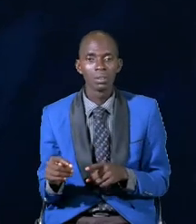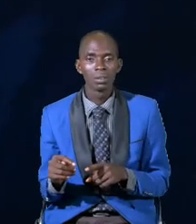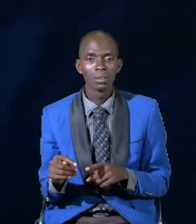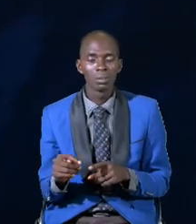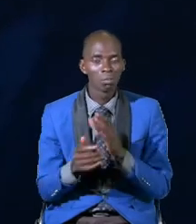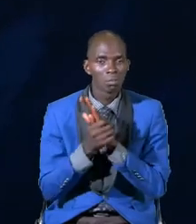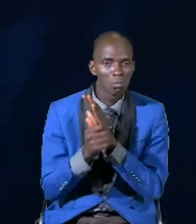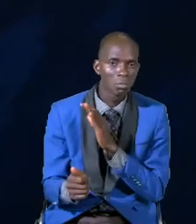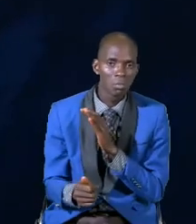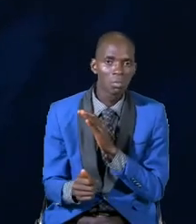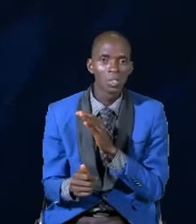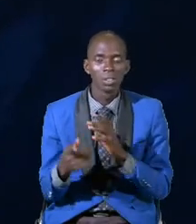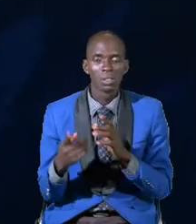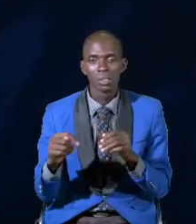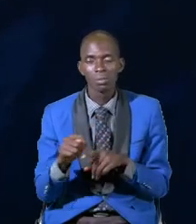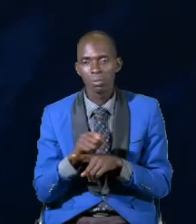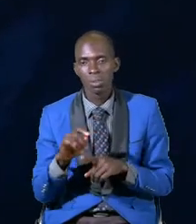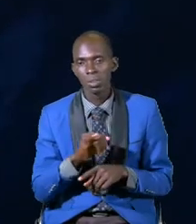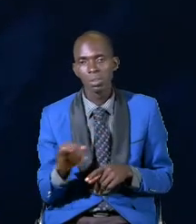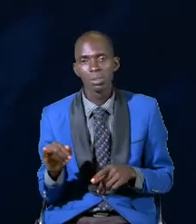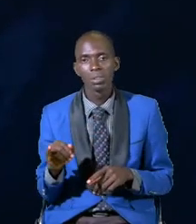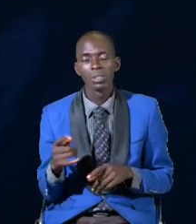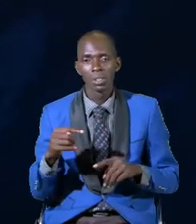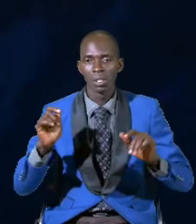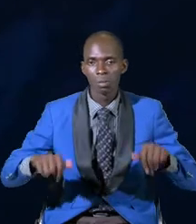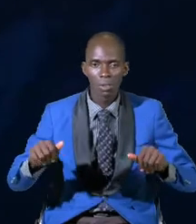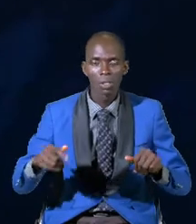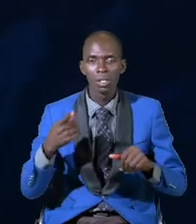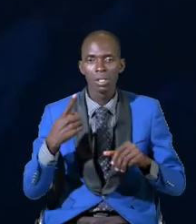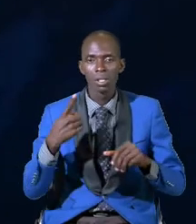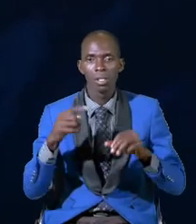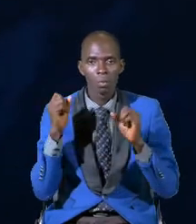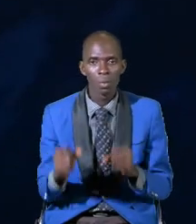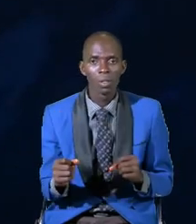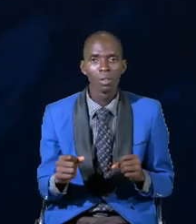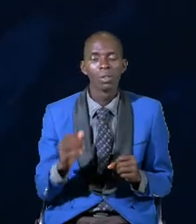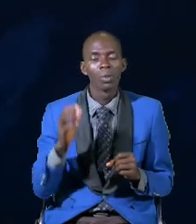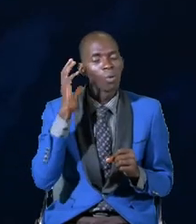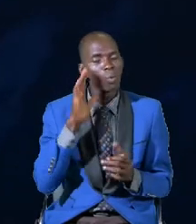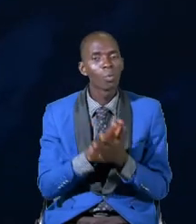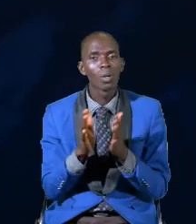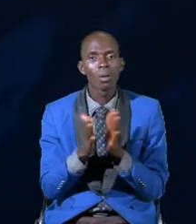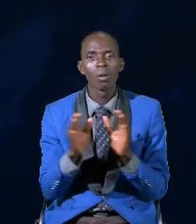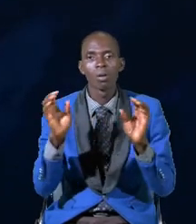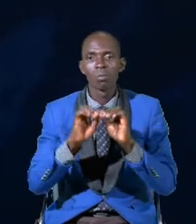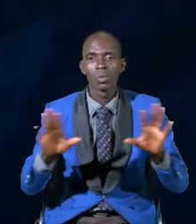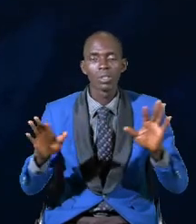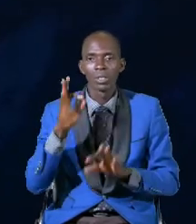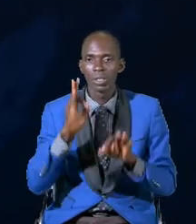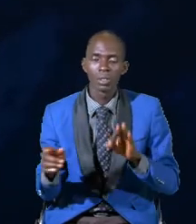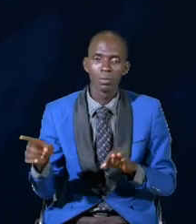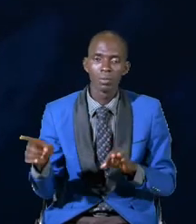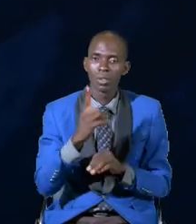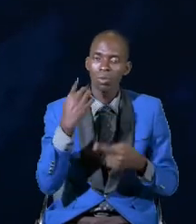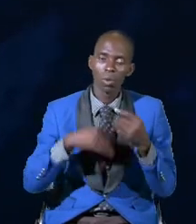skill, the training, the ability, the power, will amount to nothing if you're a cop out. Will